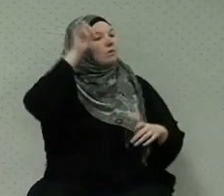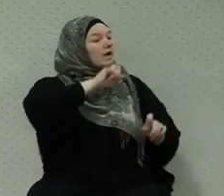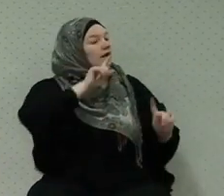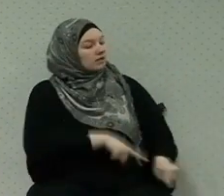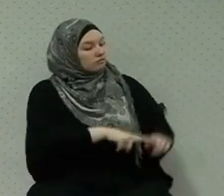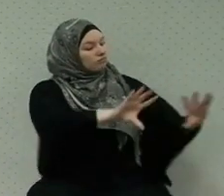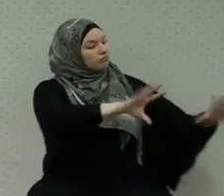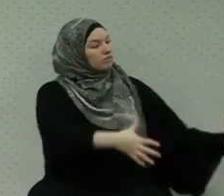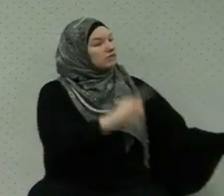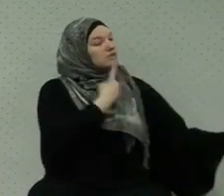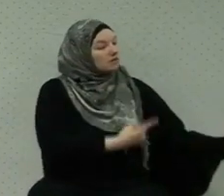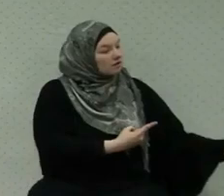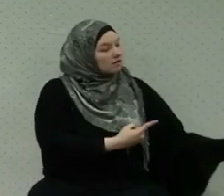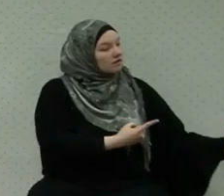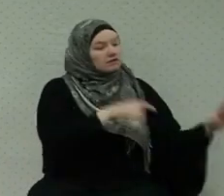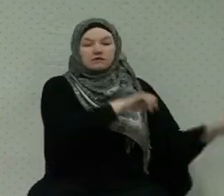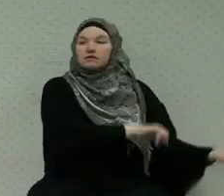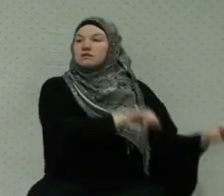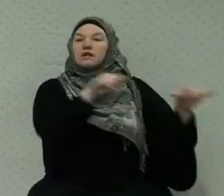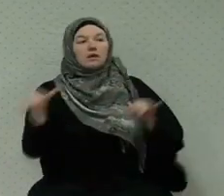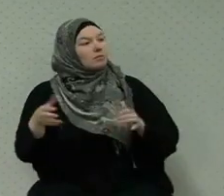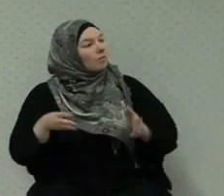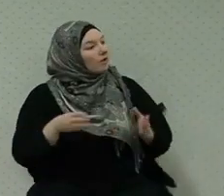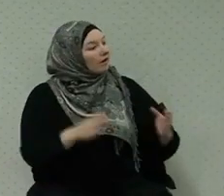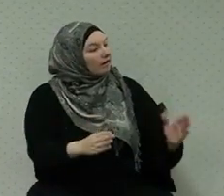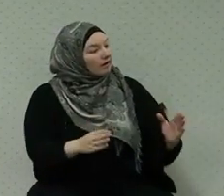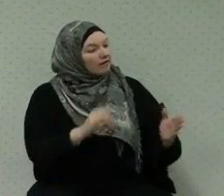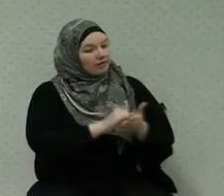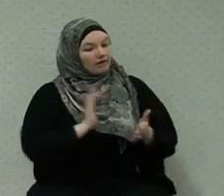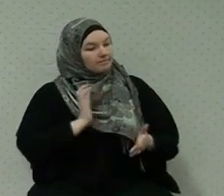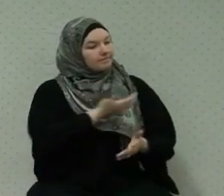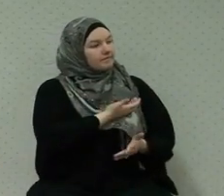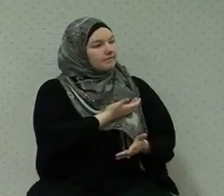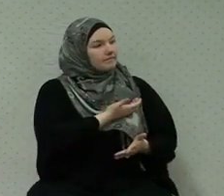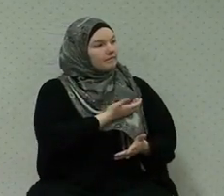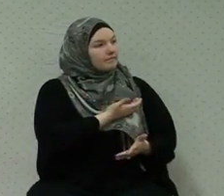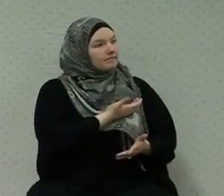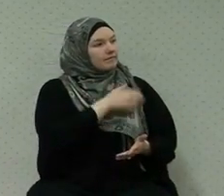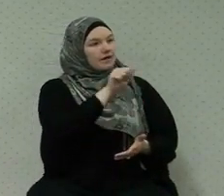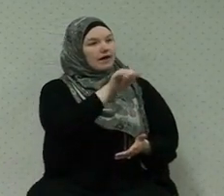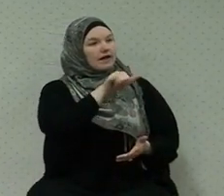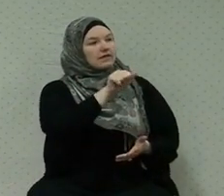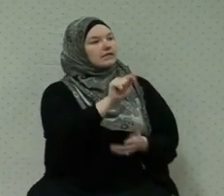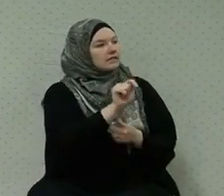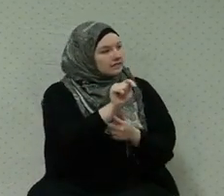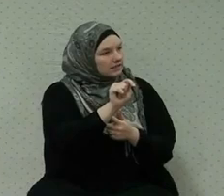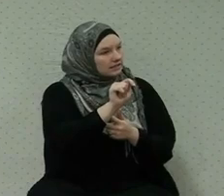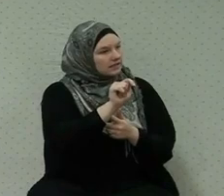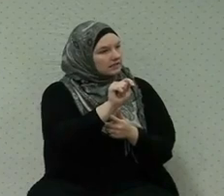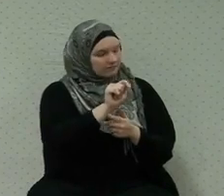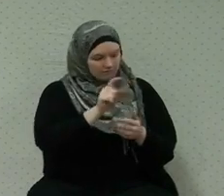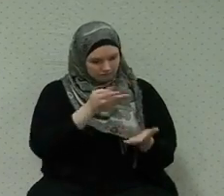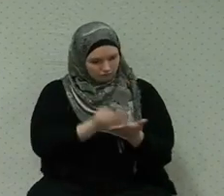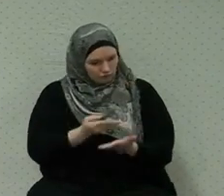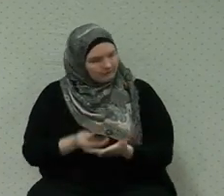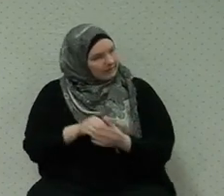say, "It is in the same way that our ayat, our signs and evidence and